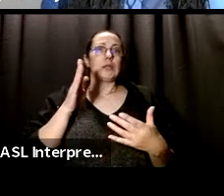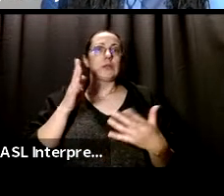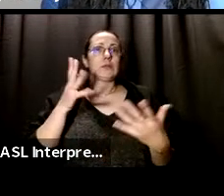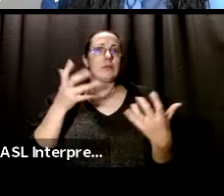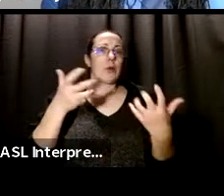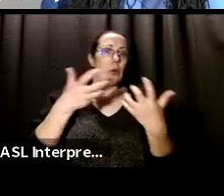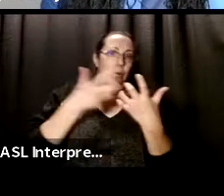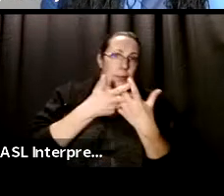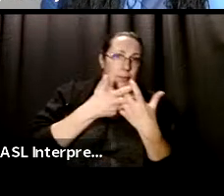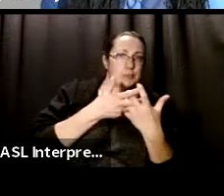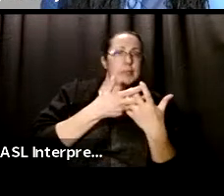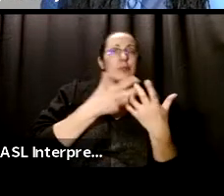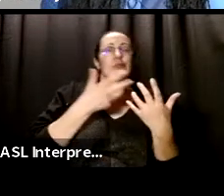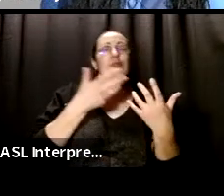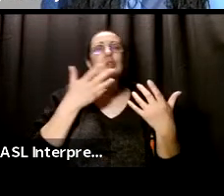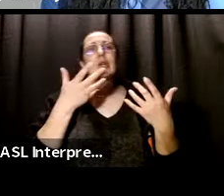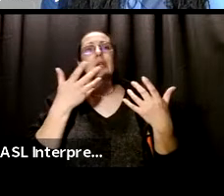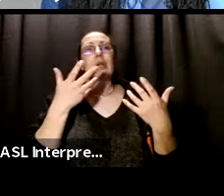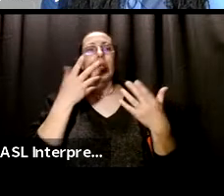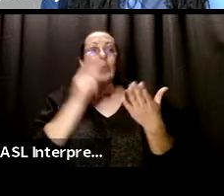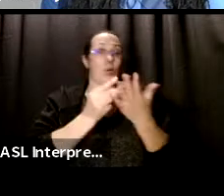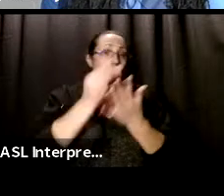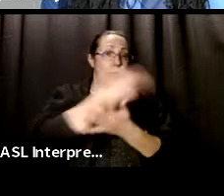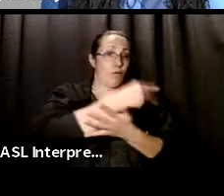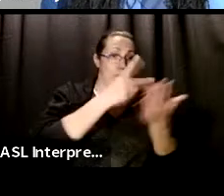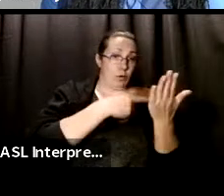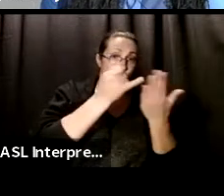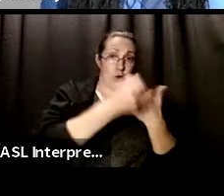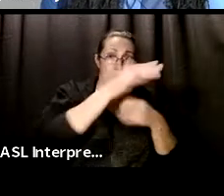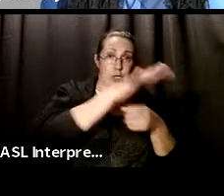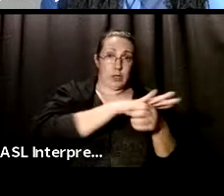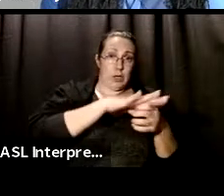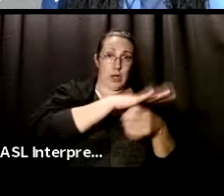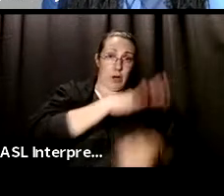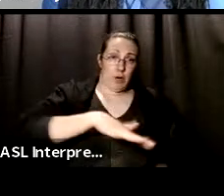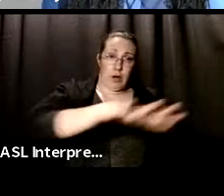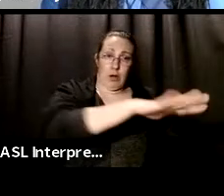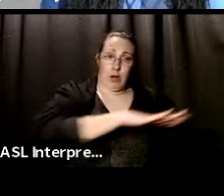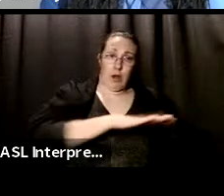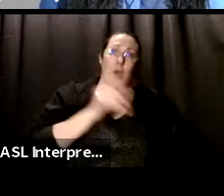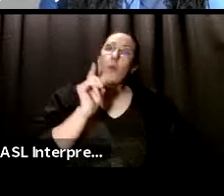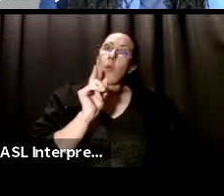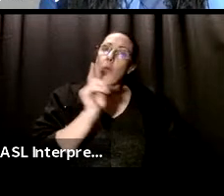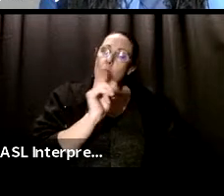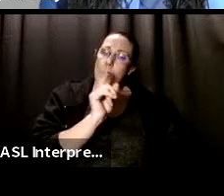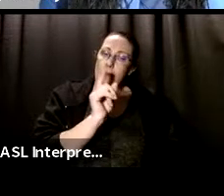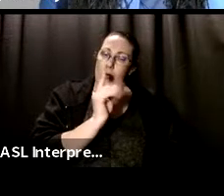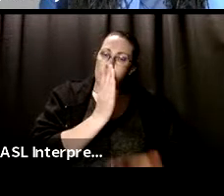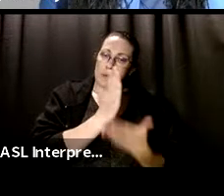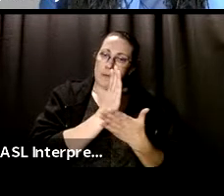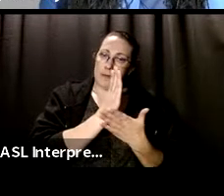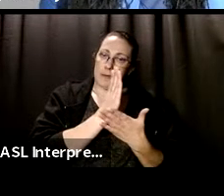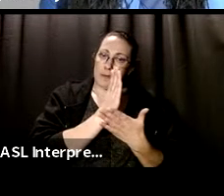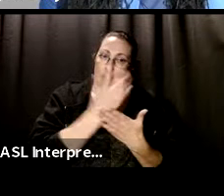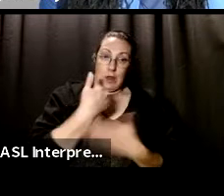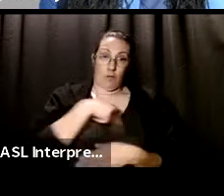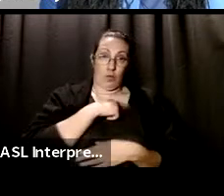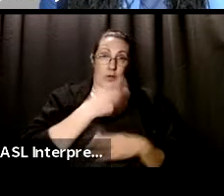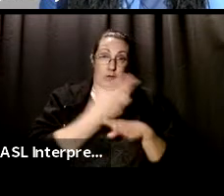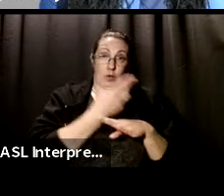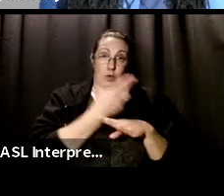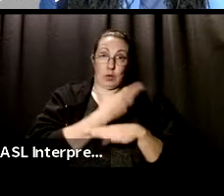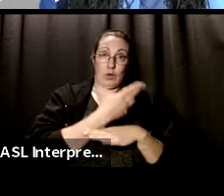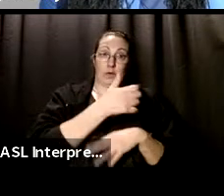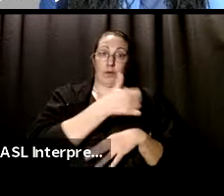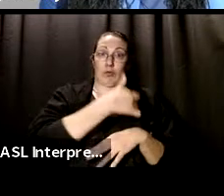of reviewing the project area to see where some heavily used transportation